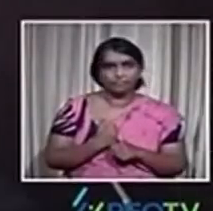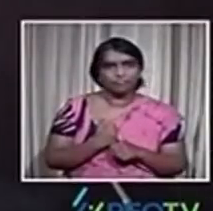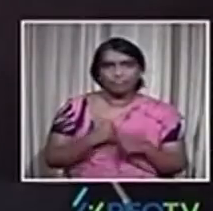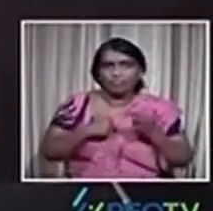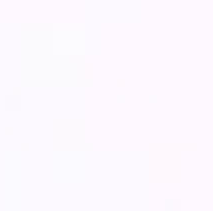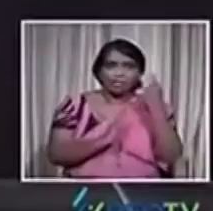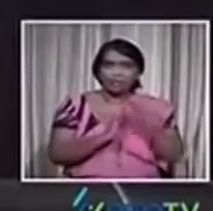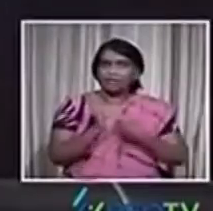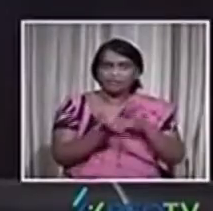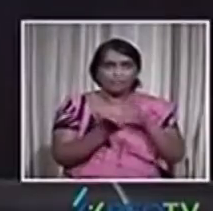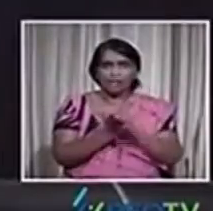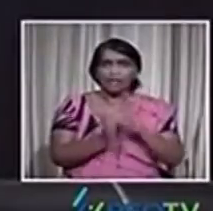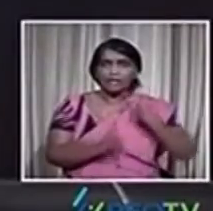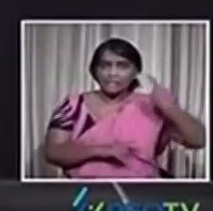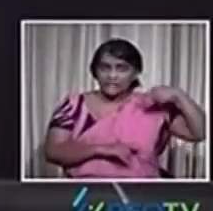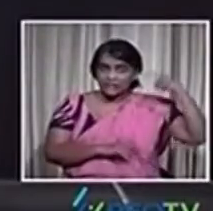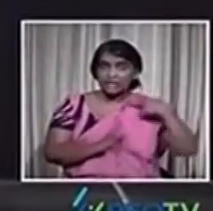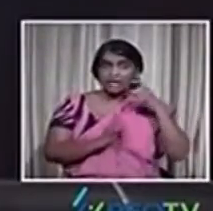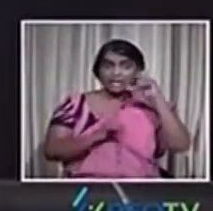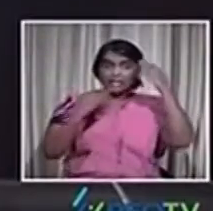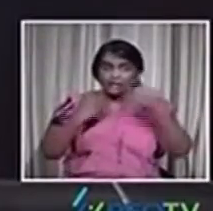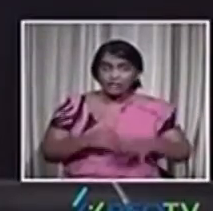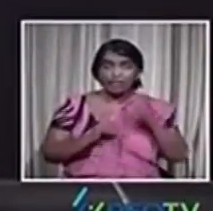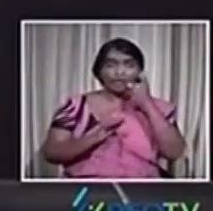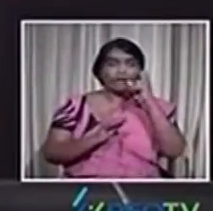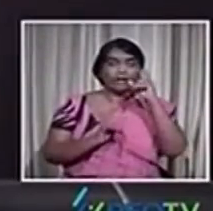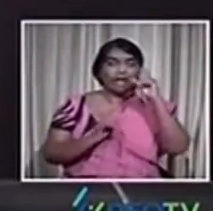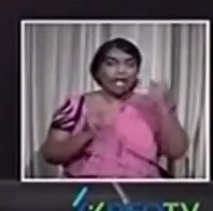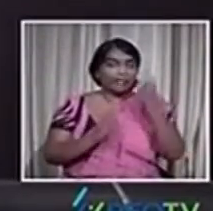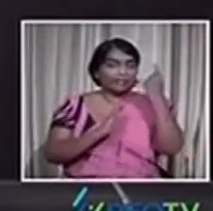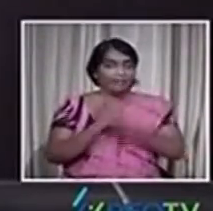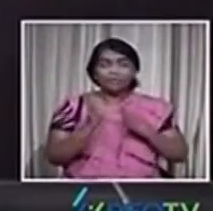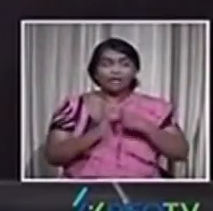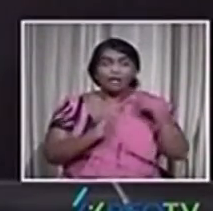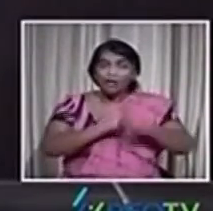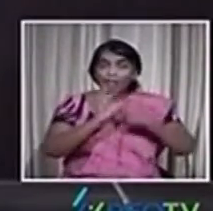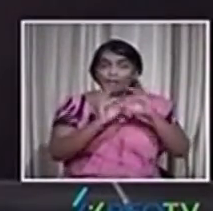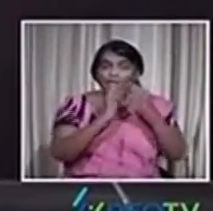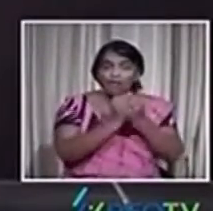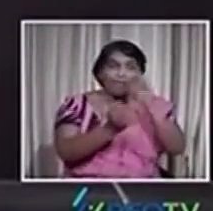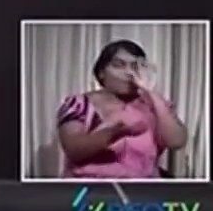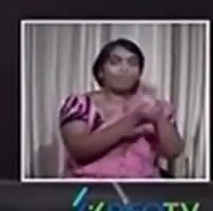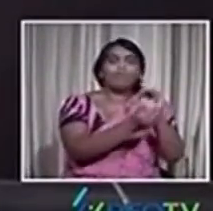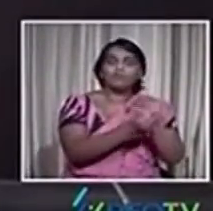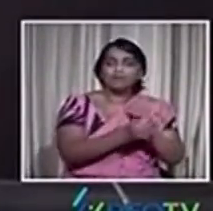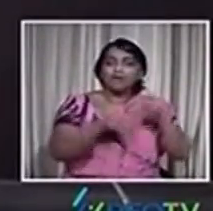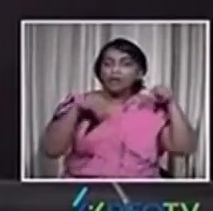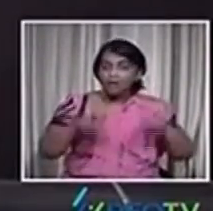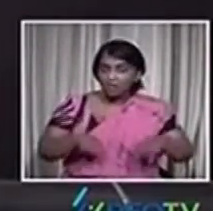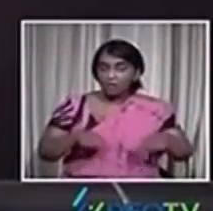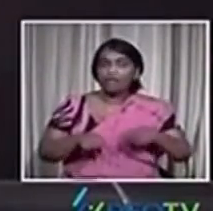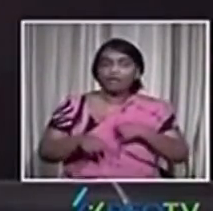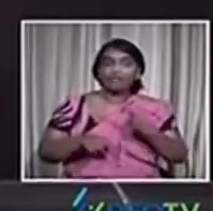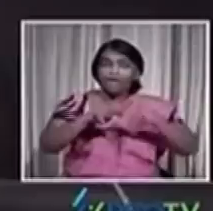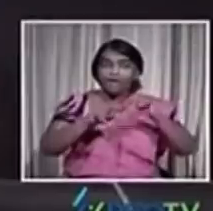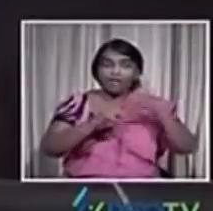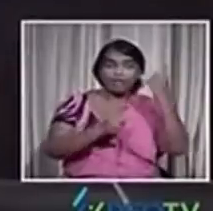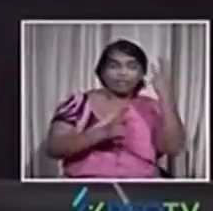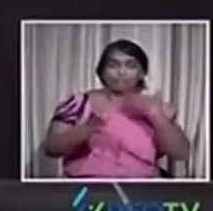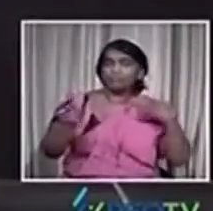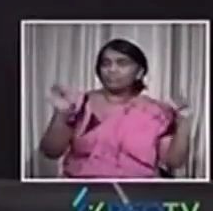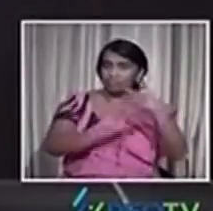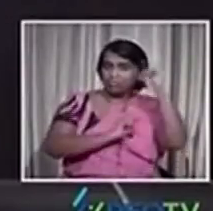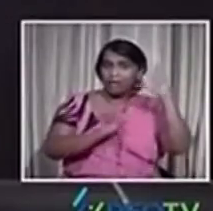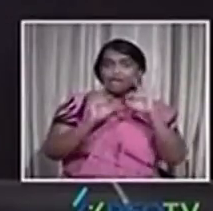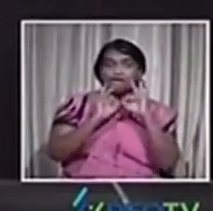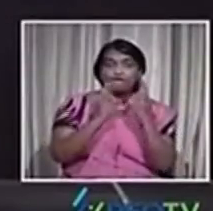their rule. Emergency laws were declared to protect a family. Look at how many of their henchmen have fled the country. Look at how many of their family members have fled.